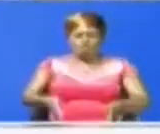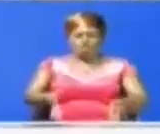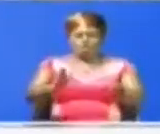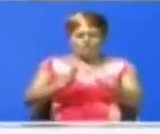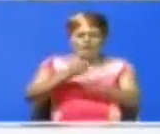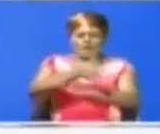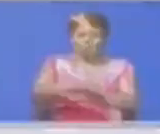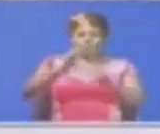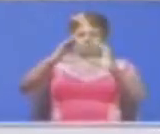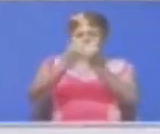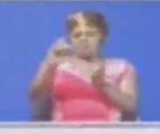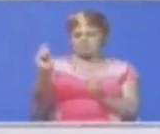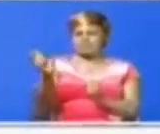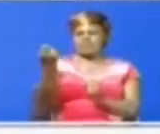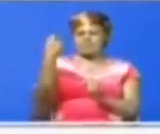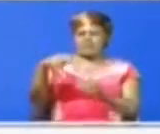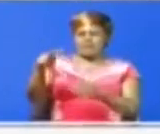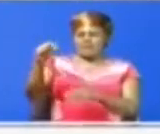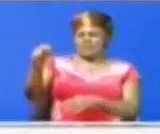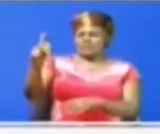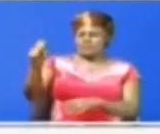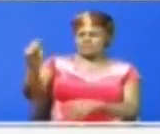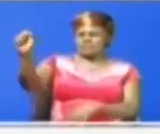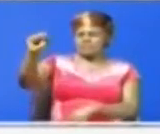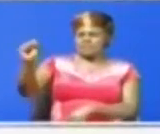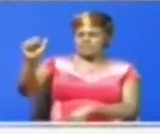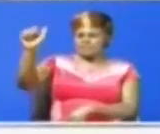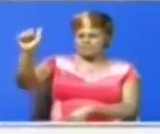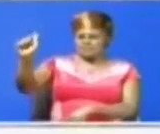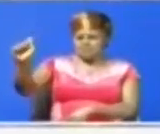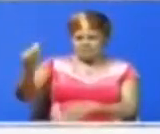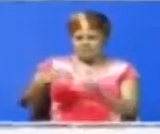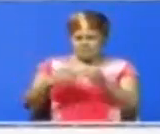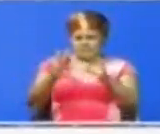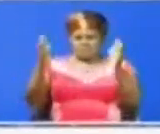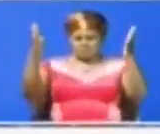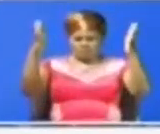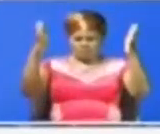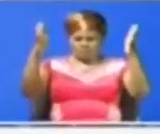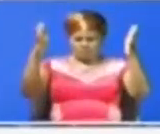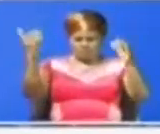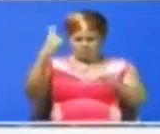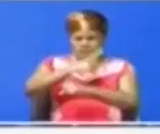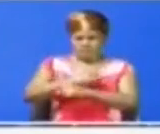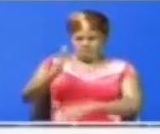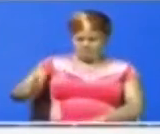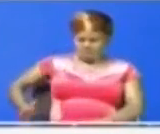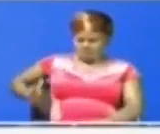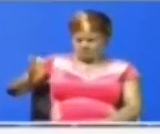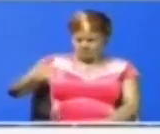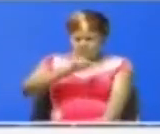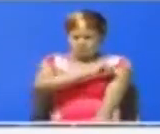world. In Kenya, the National Transport and Safety Authority led an event to mark the day in Naivasha, with the